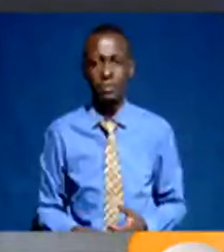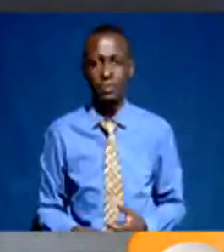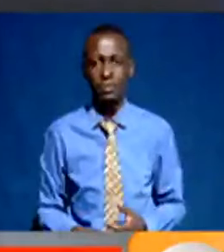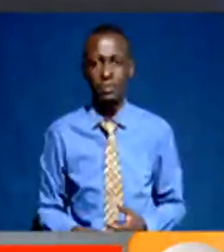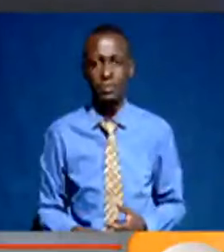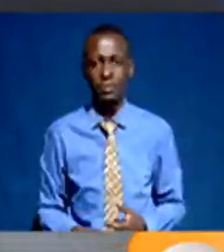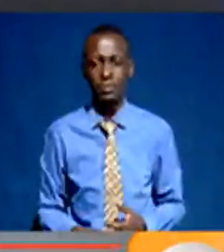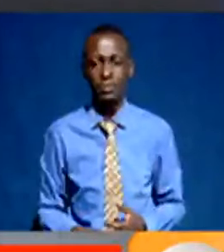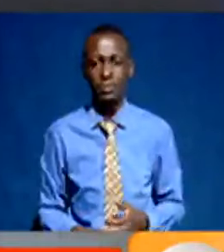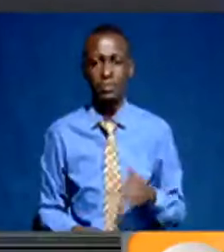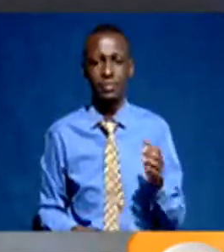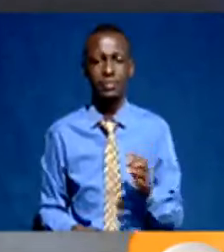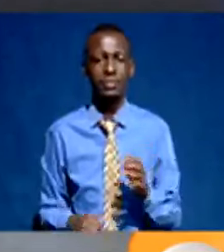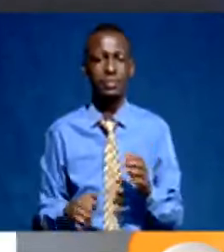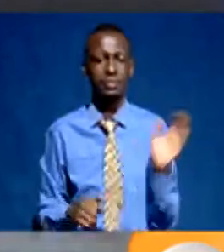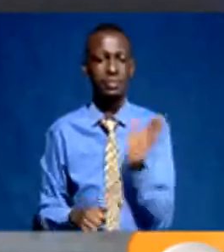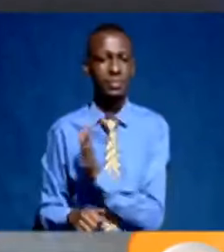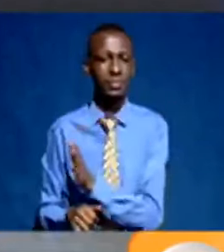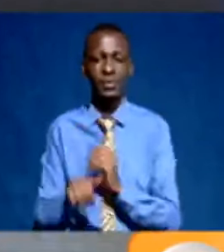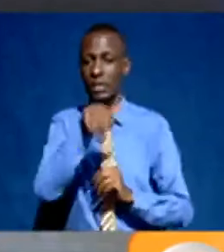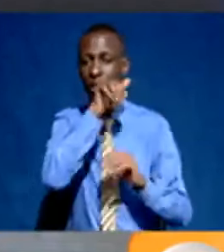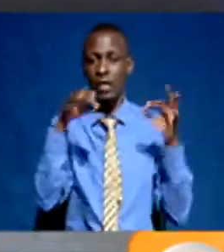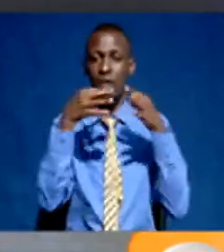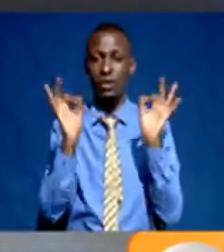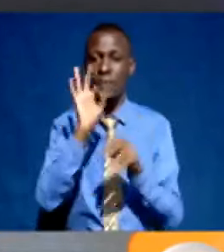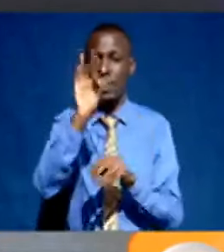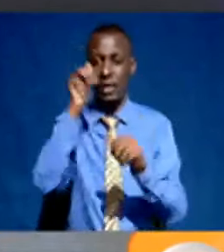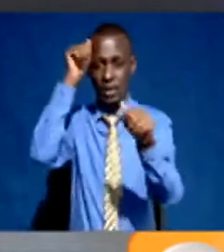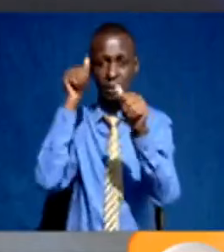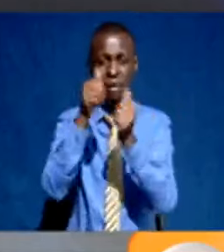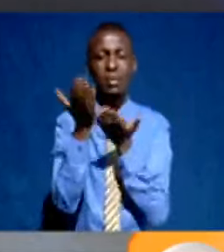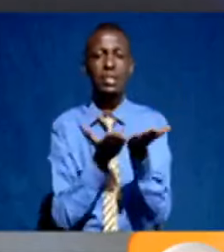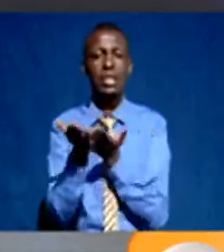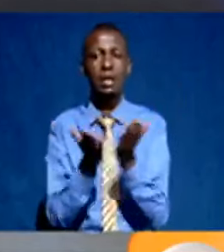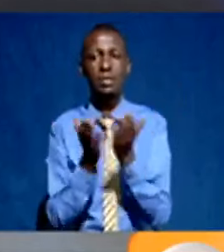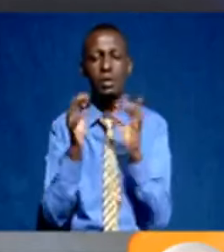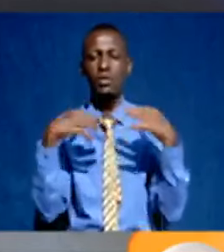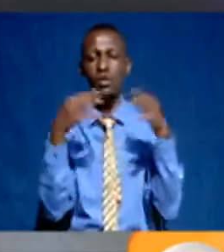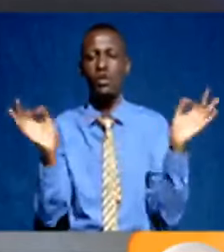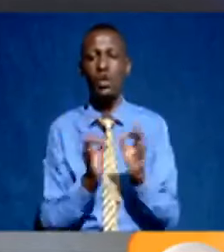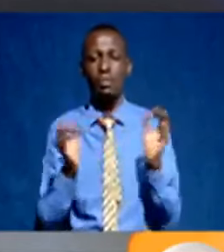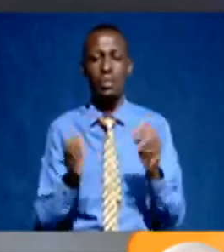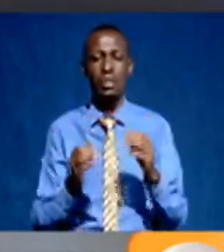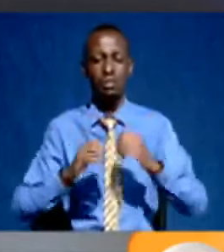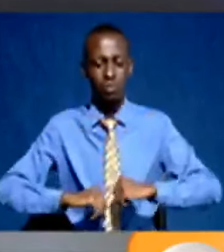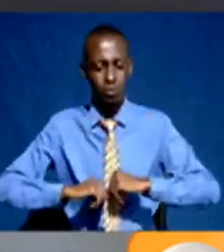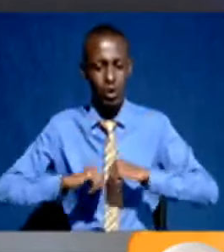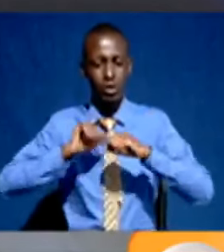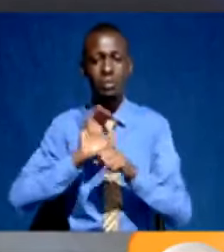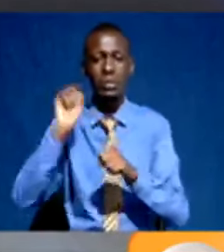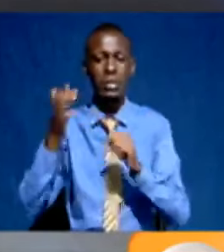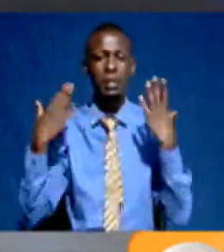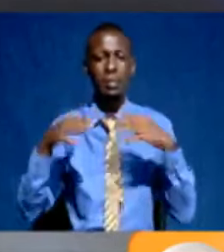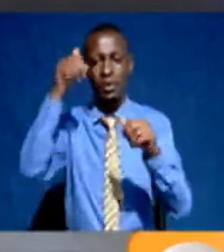With the Odinga family holding the 30th memorial service of the family patriarch, many Kenyans remember